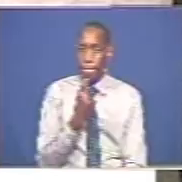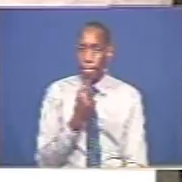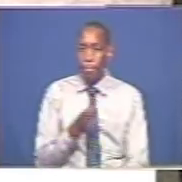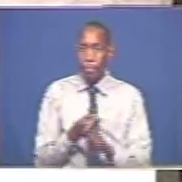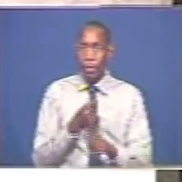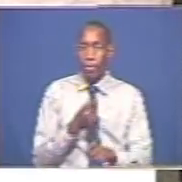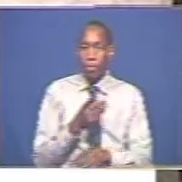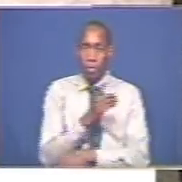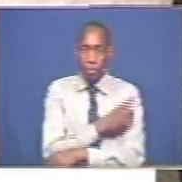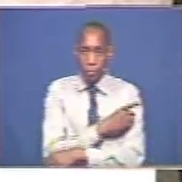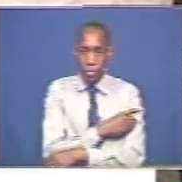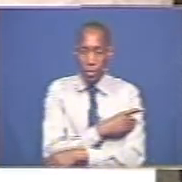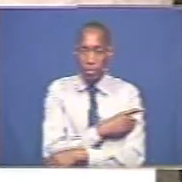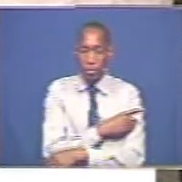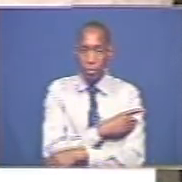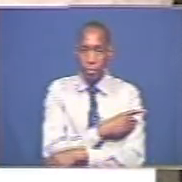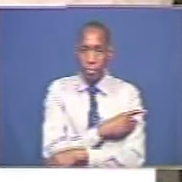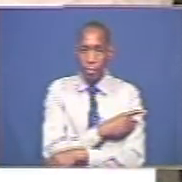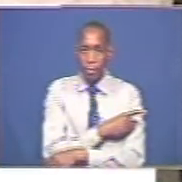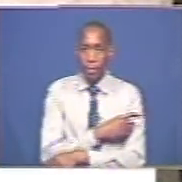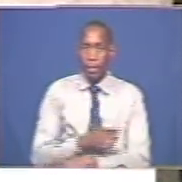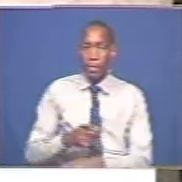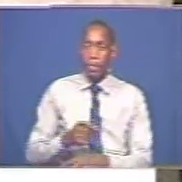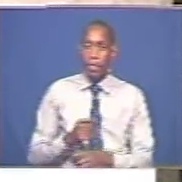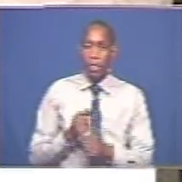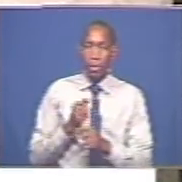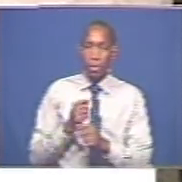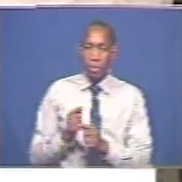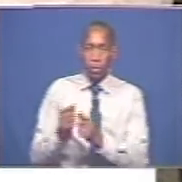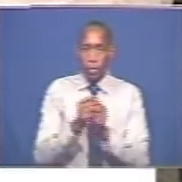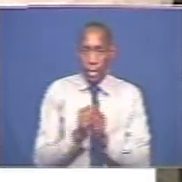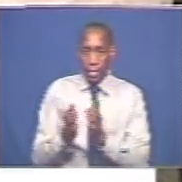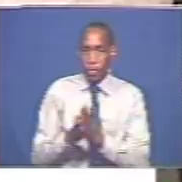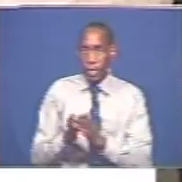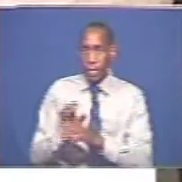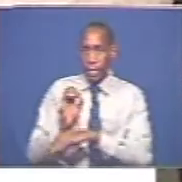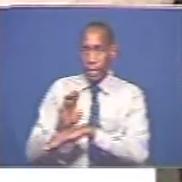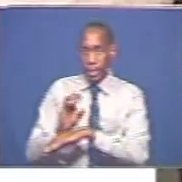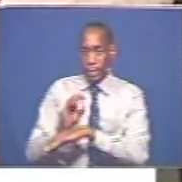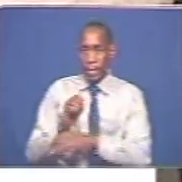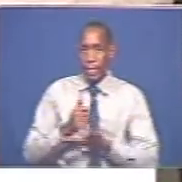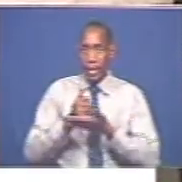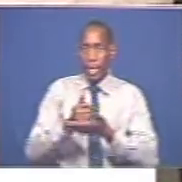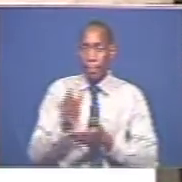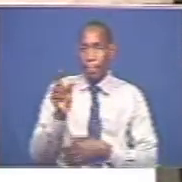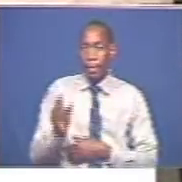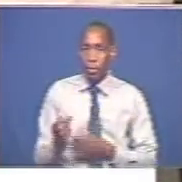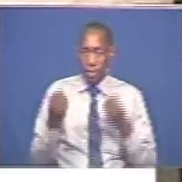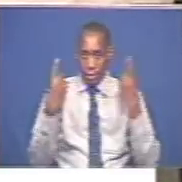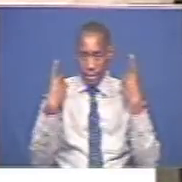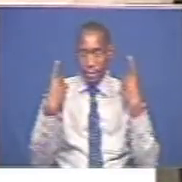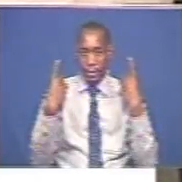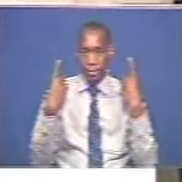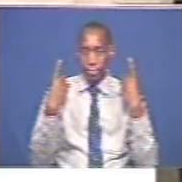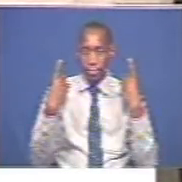a psychiatrist or a general physician has to go alongside counseling, mm-hmm. because counseling helps the person to even understand more, mm-hmm.